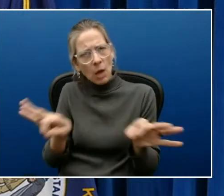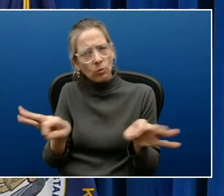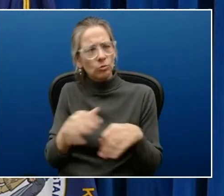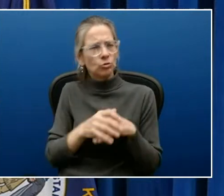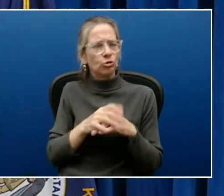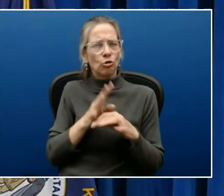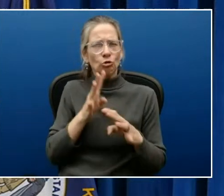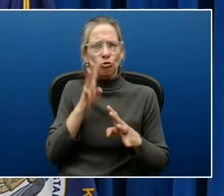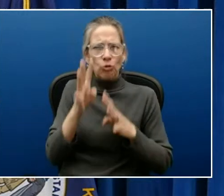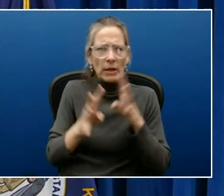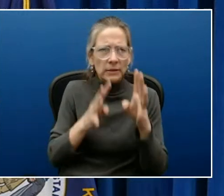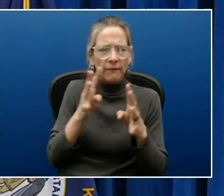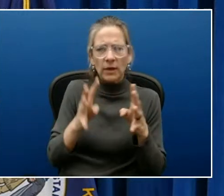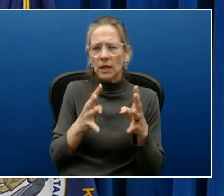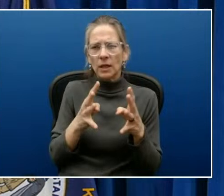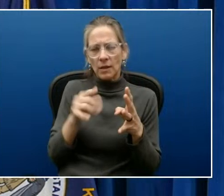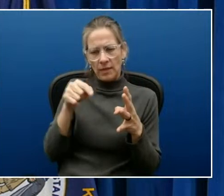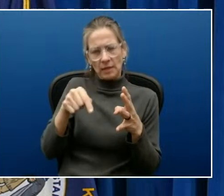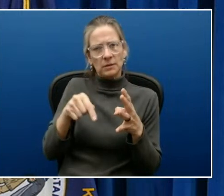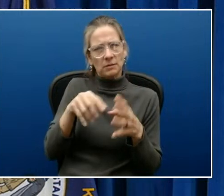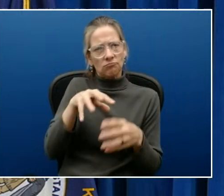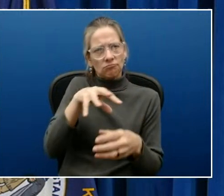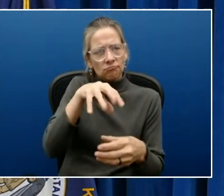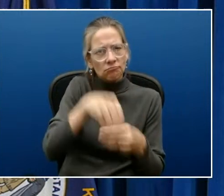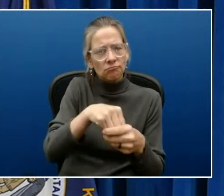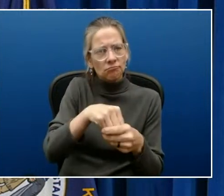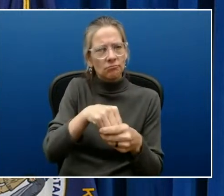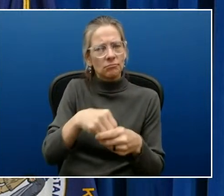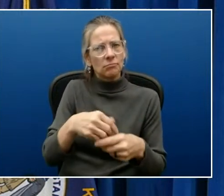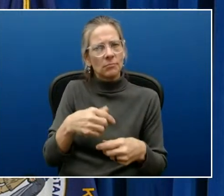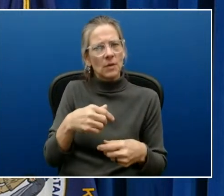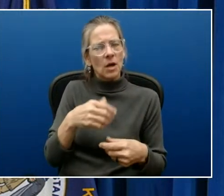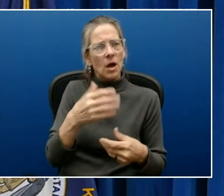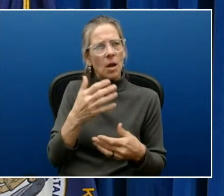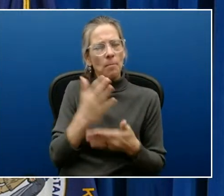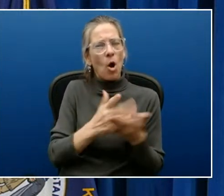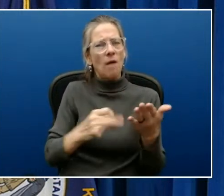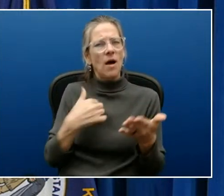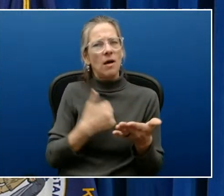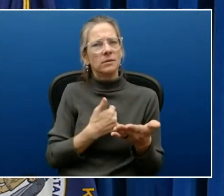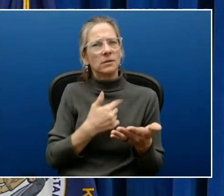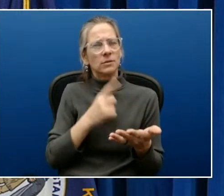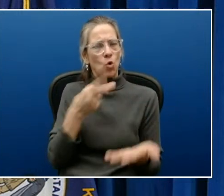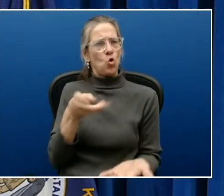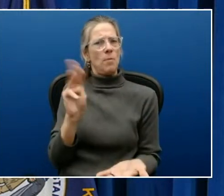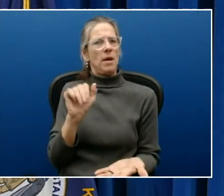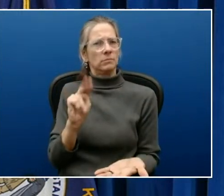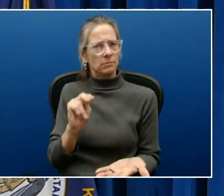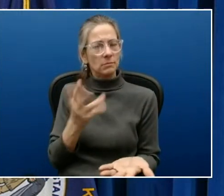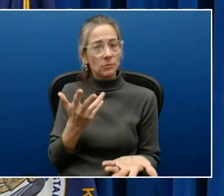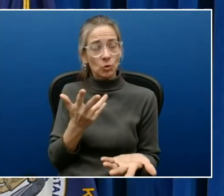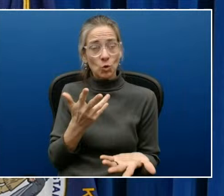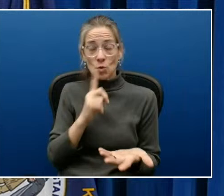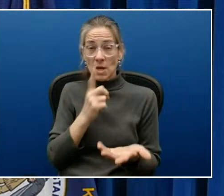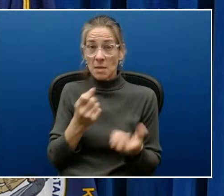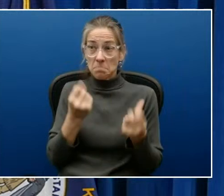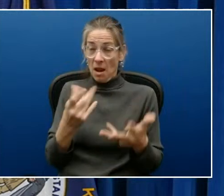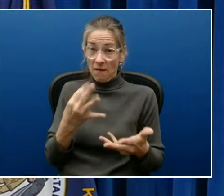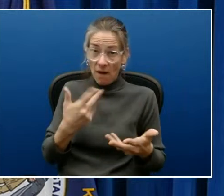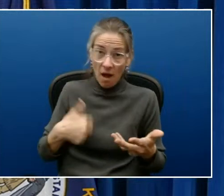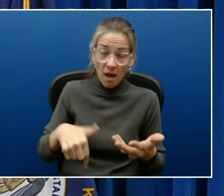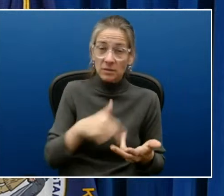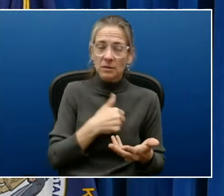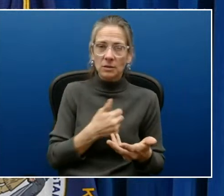are largely qualities that make us human, and so it's not surprising that for so many of us, when we find our